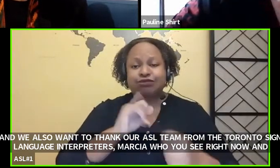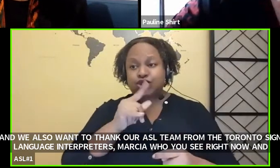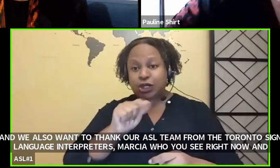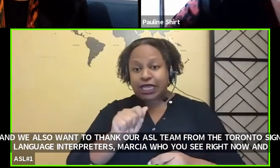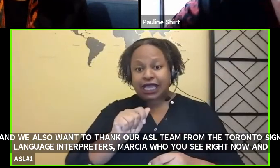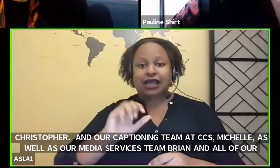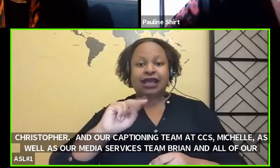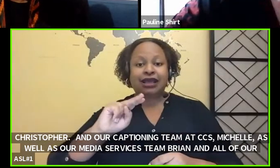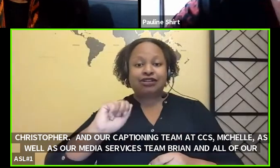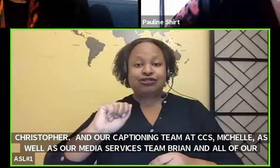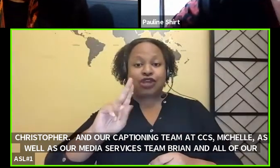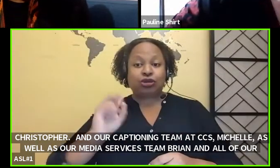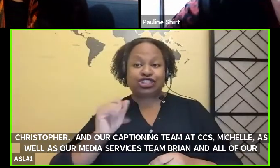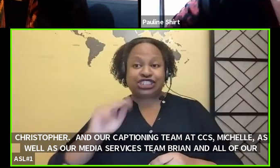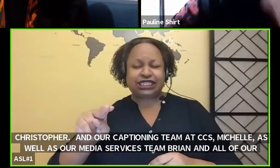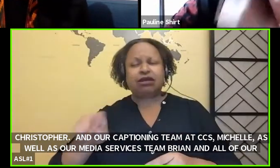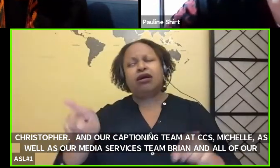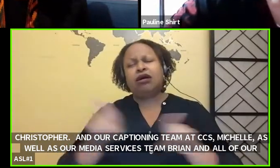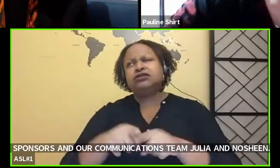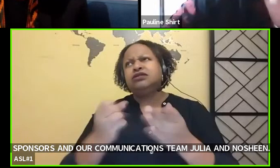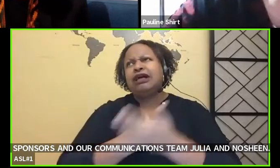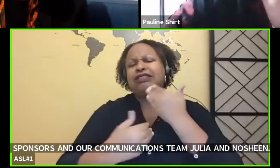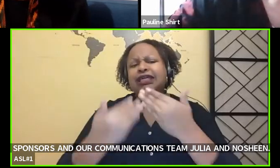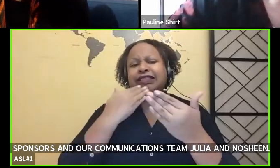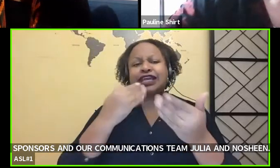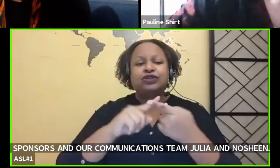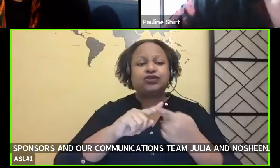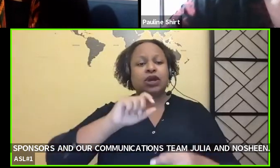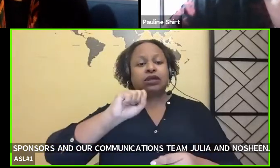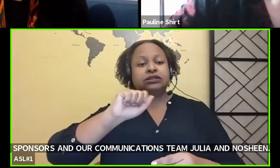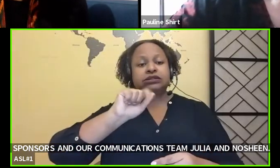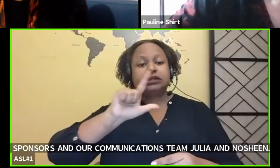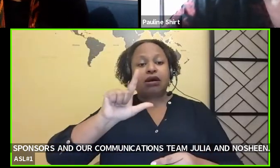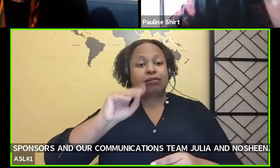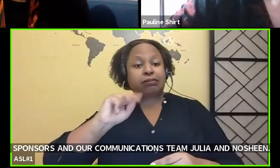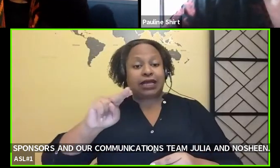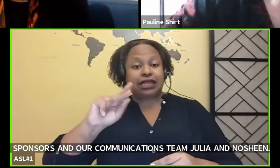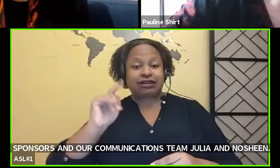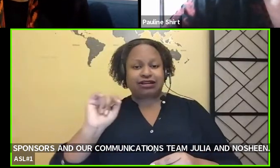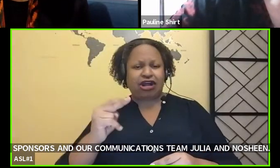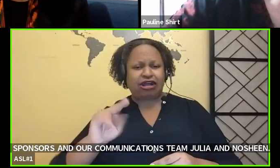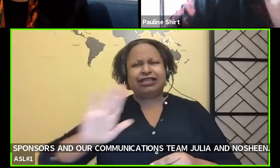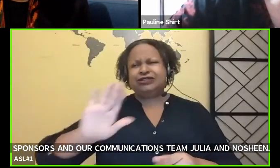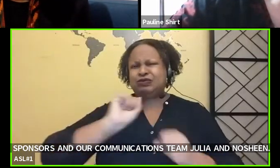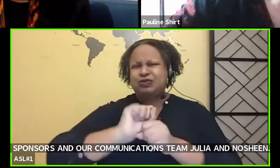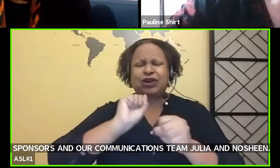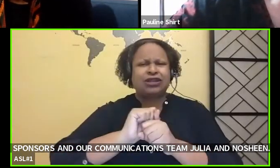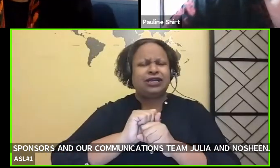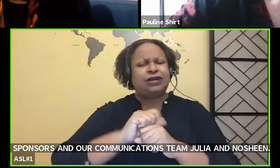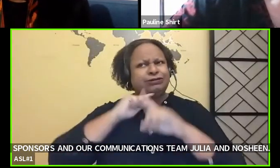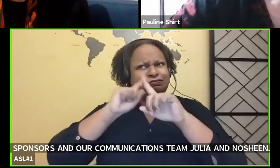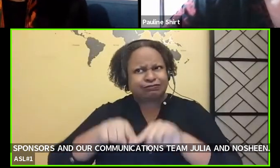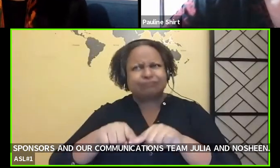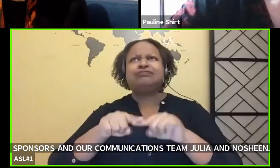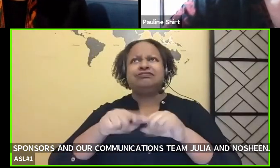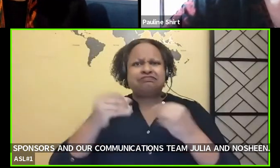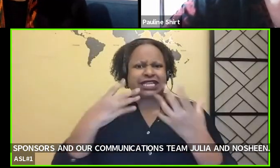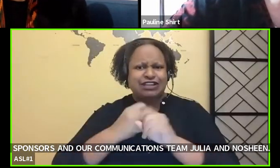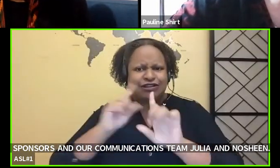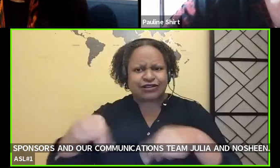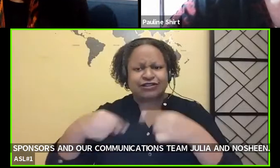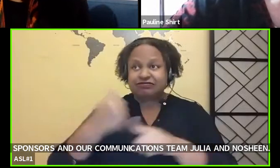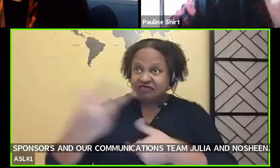Salman Khan, whose excellent work we've relied on for years. And he has been with Social Justice Week since its inception